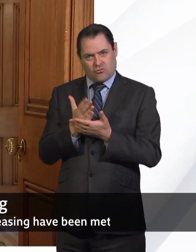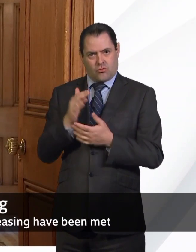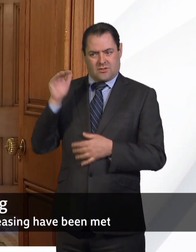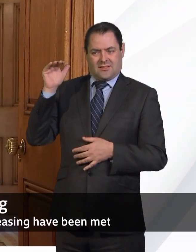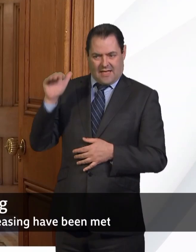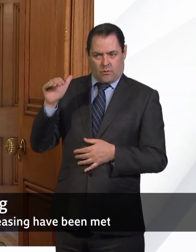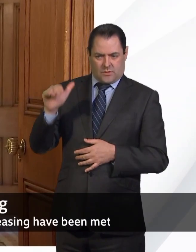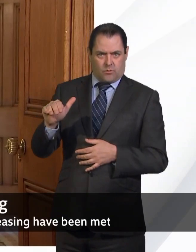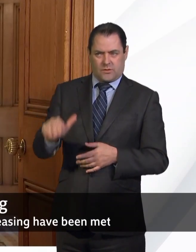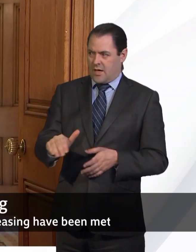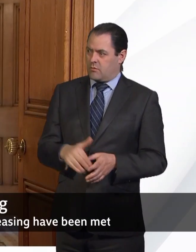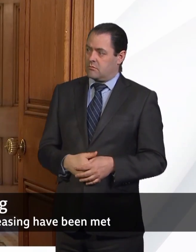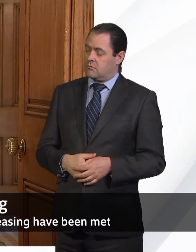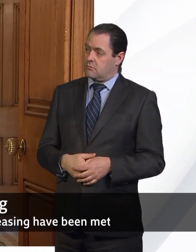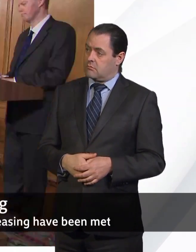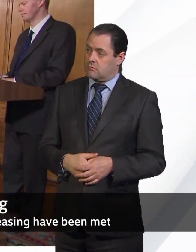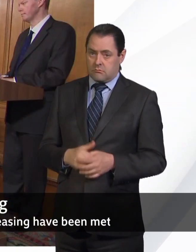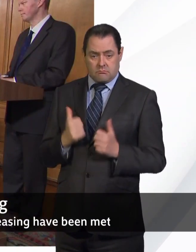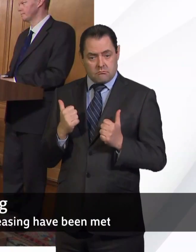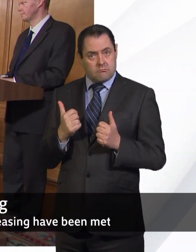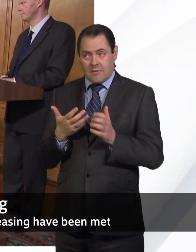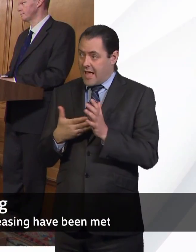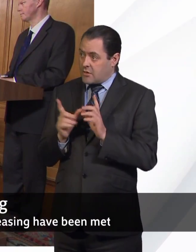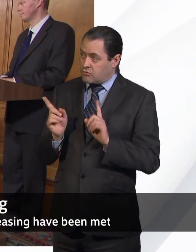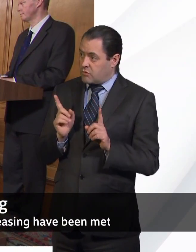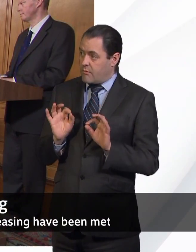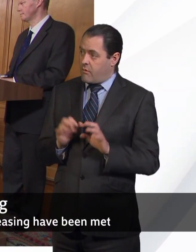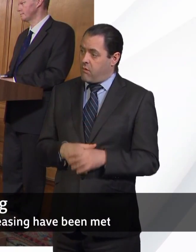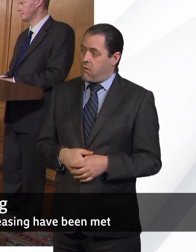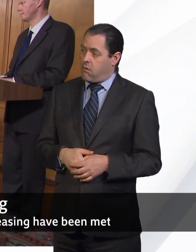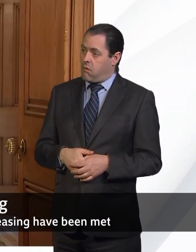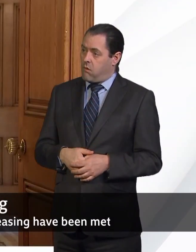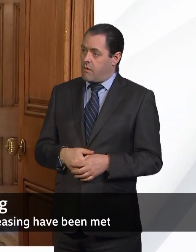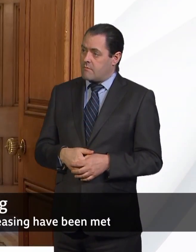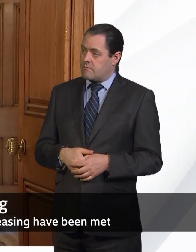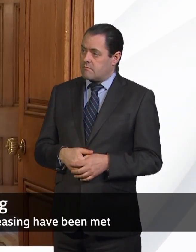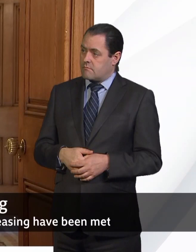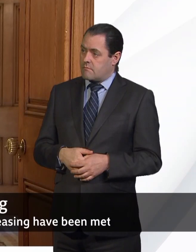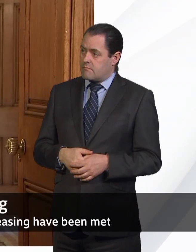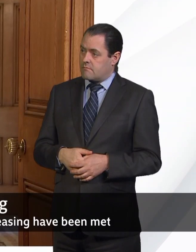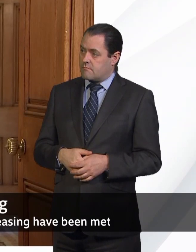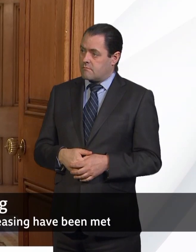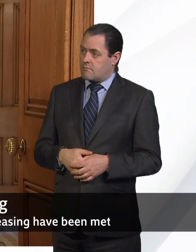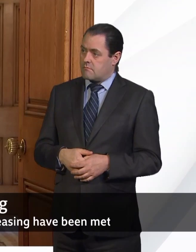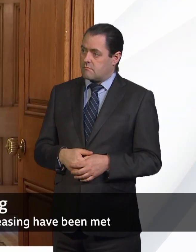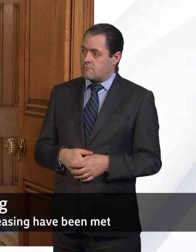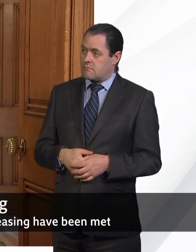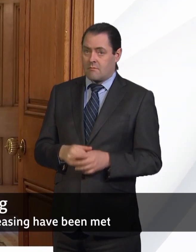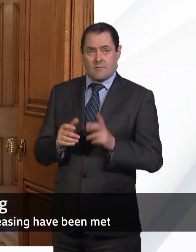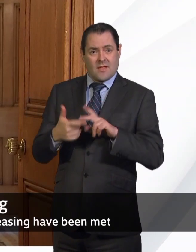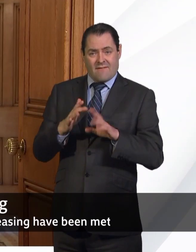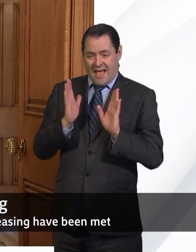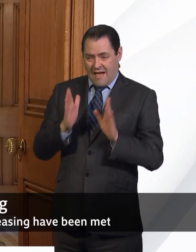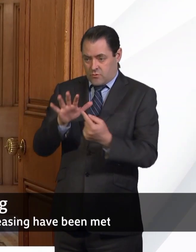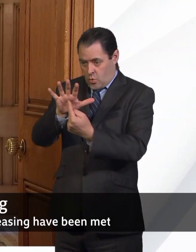down. Is there any? But we will look after where we have to crack down and where